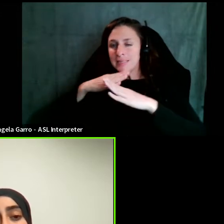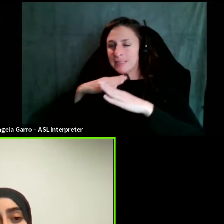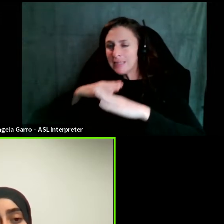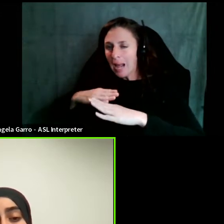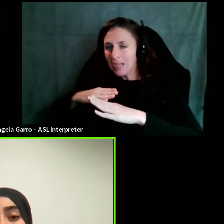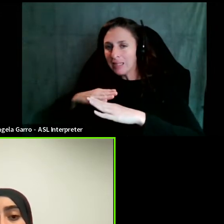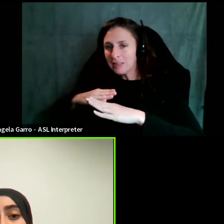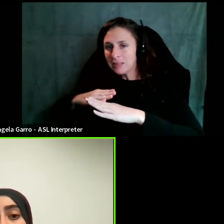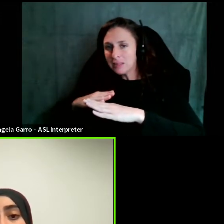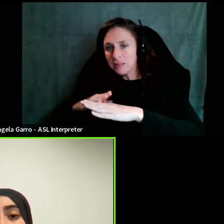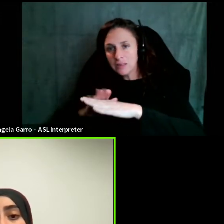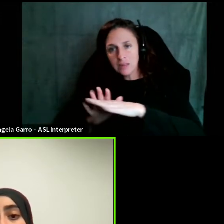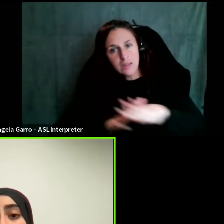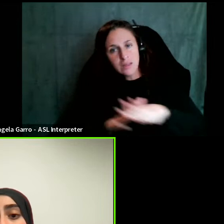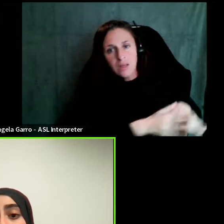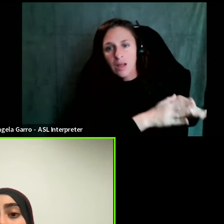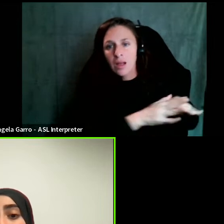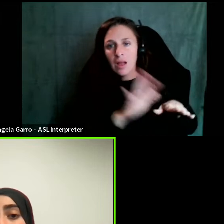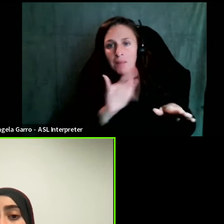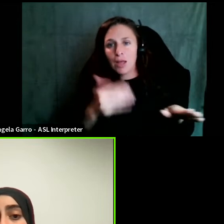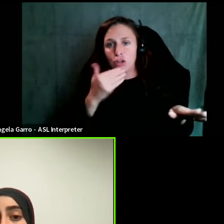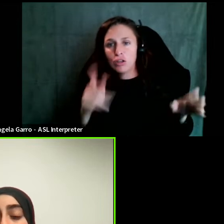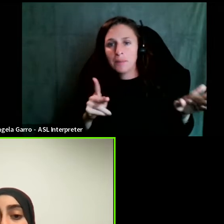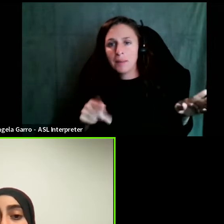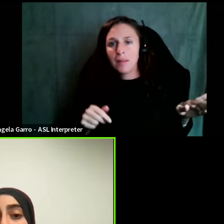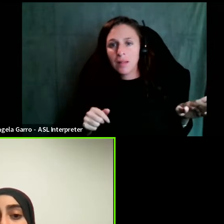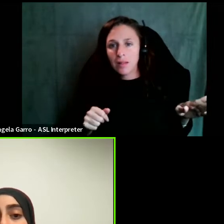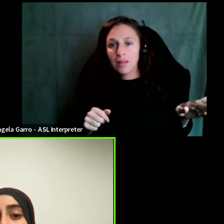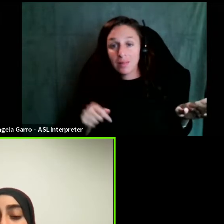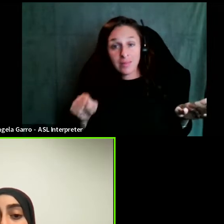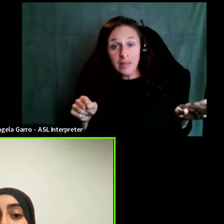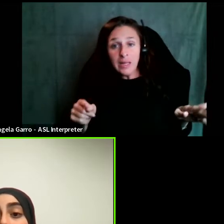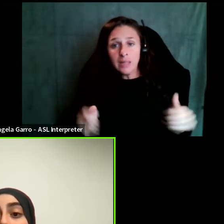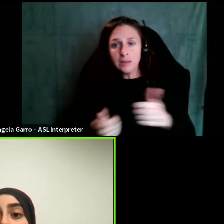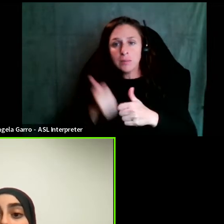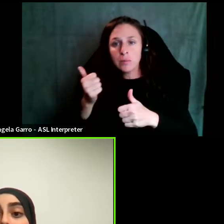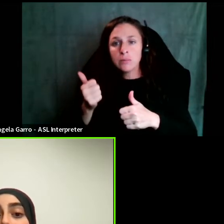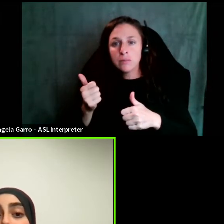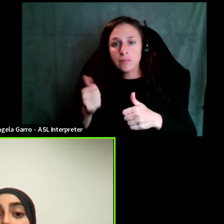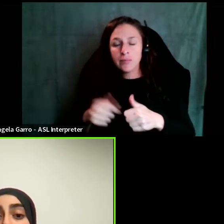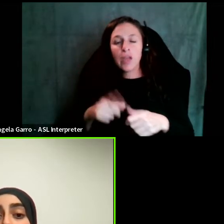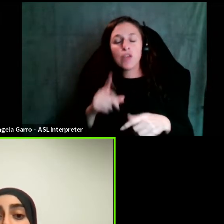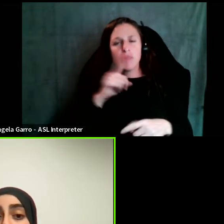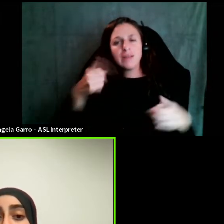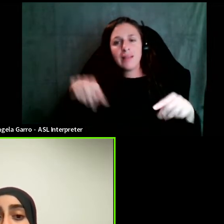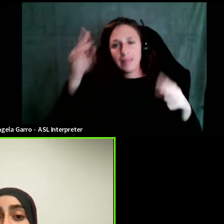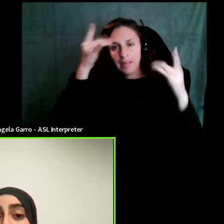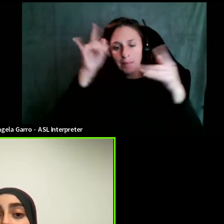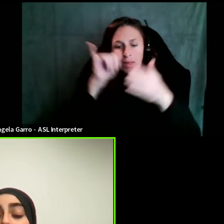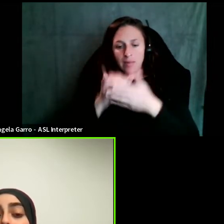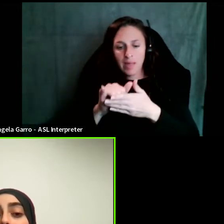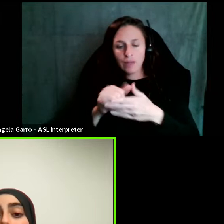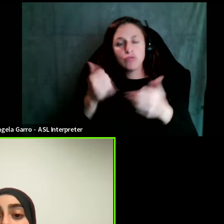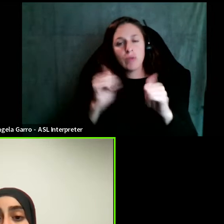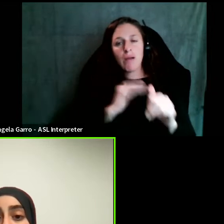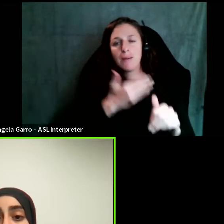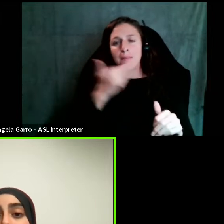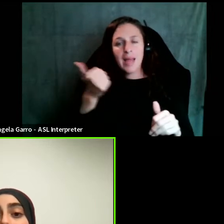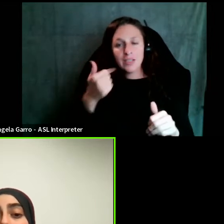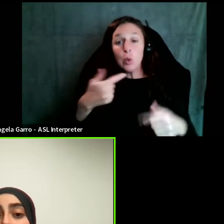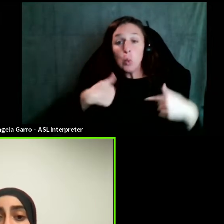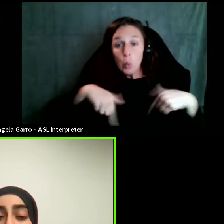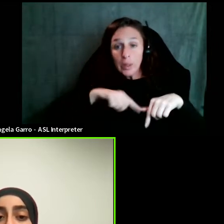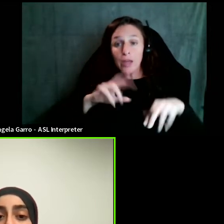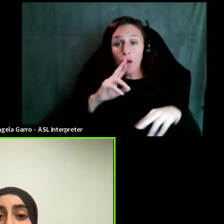it by the good people." And I want us all to really think about that and try our best to make sure that we are amongst the people that stand